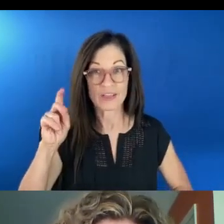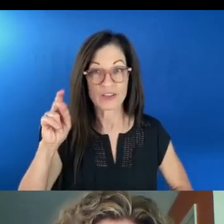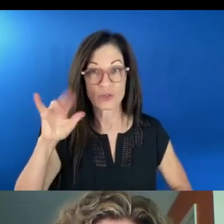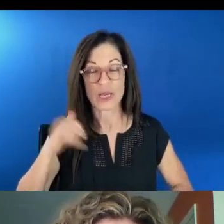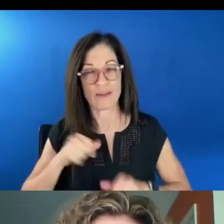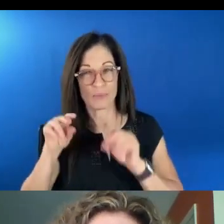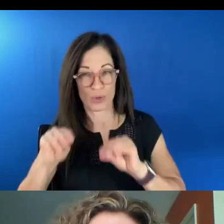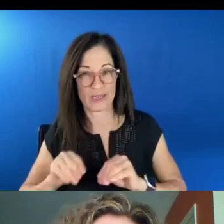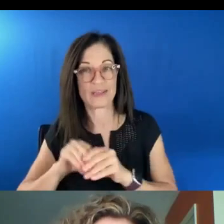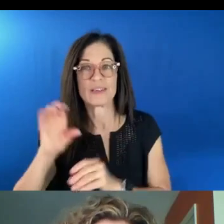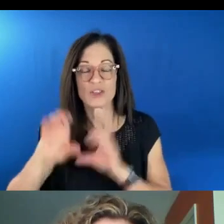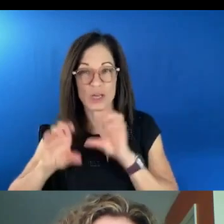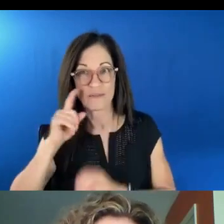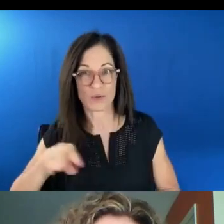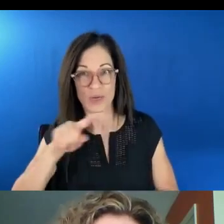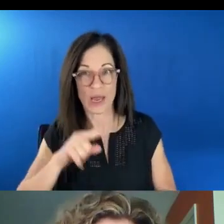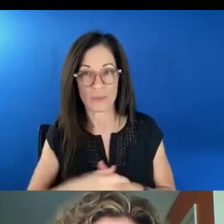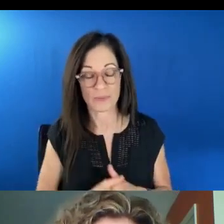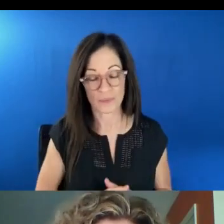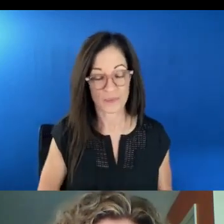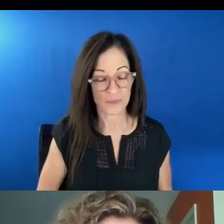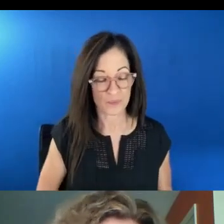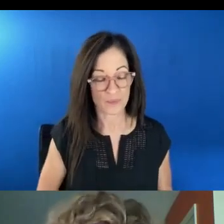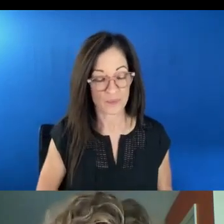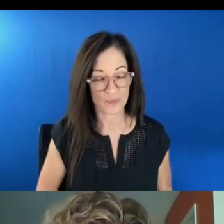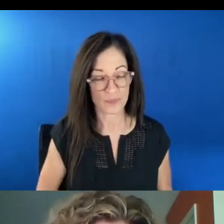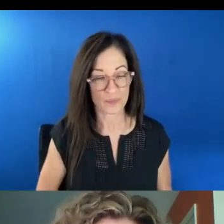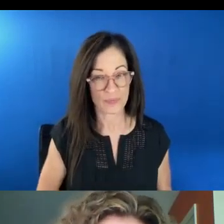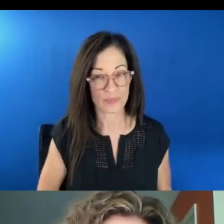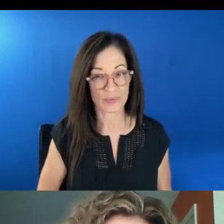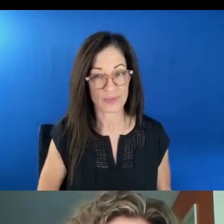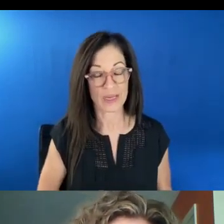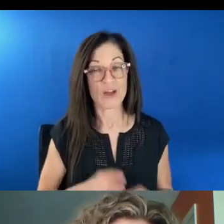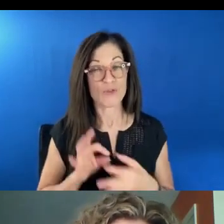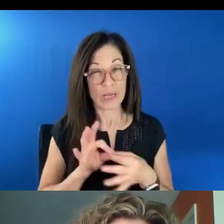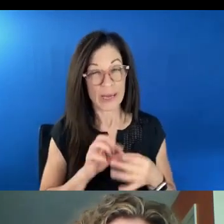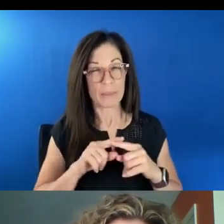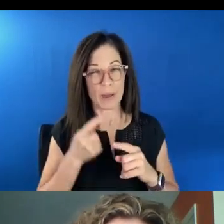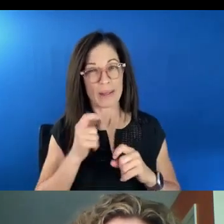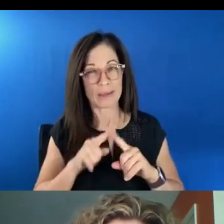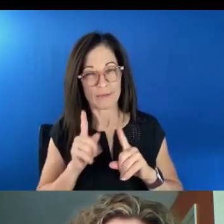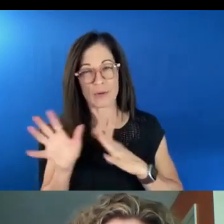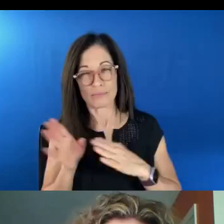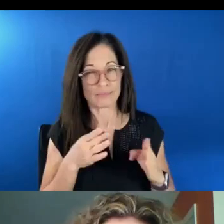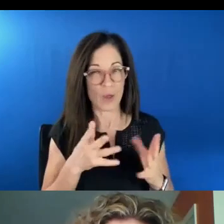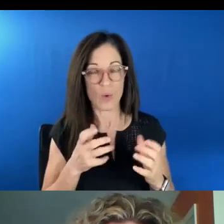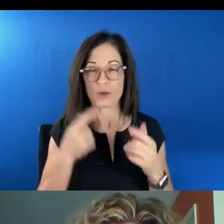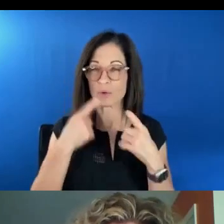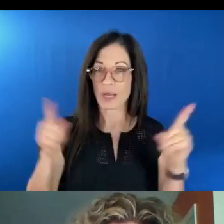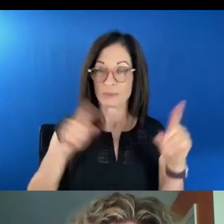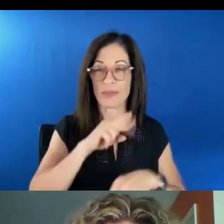there. And shifting gears a bit, although related, wanted to announce about the